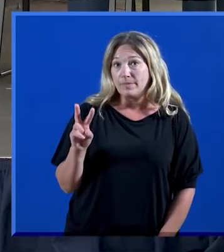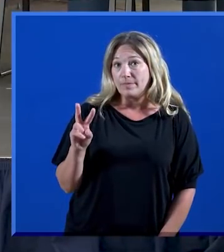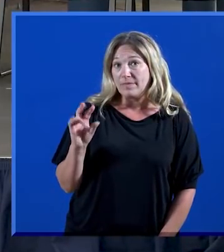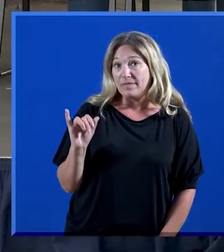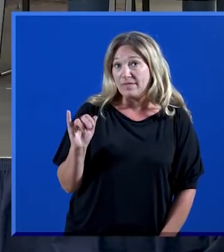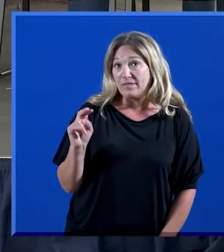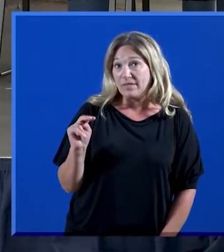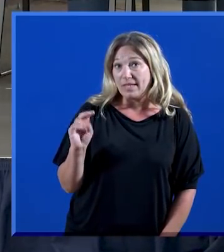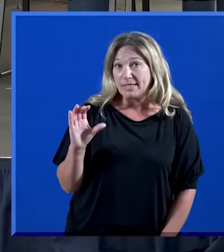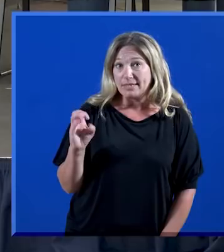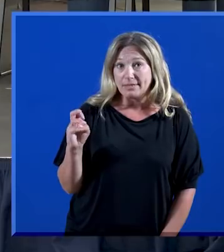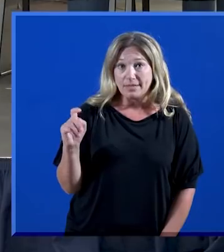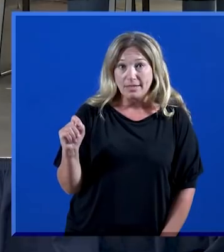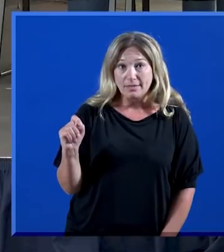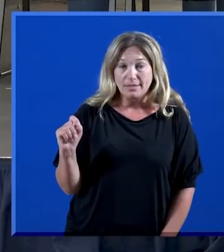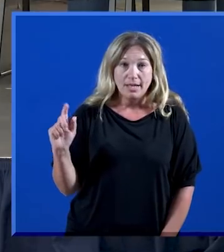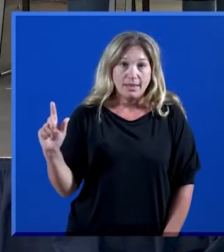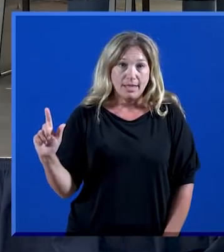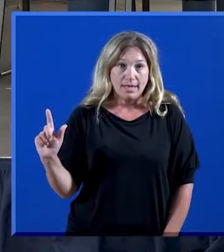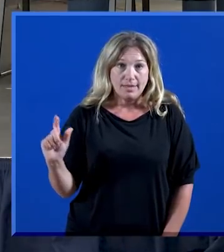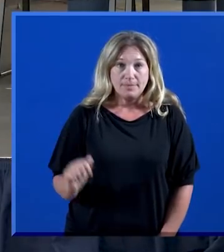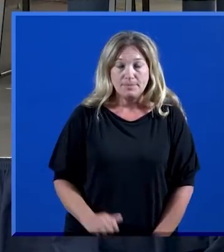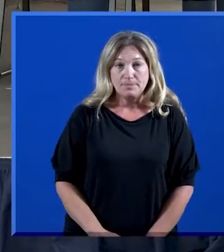Vincent Lee.